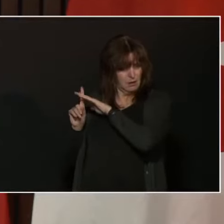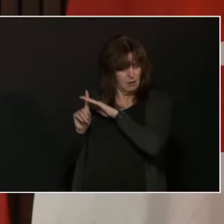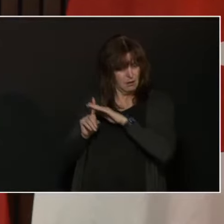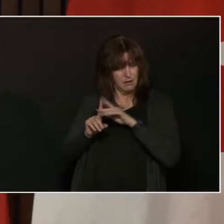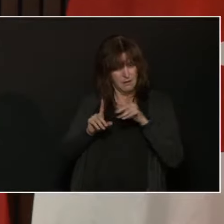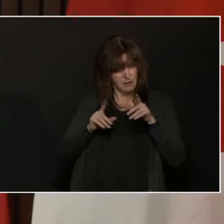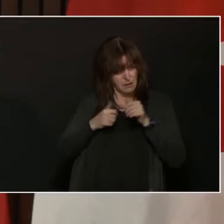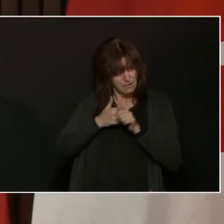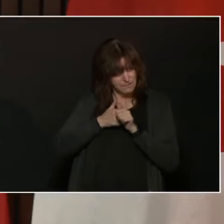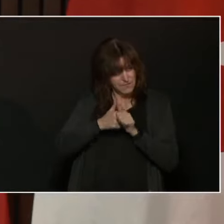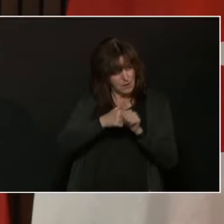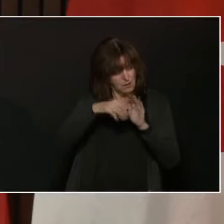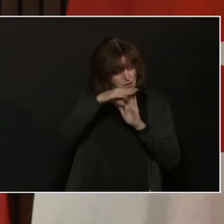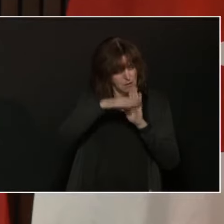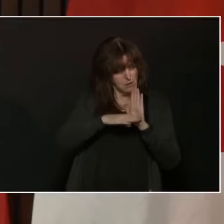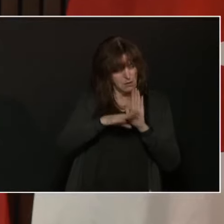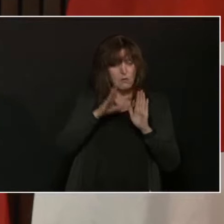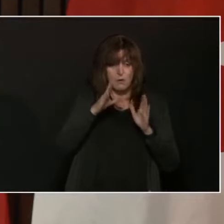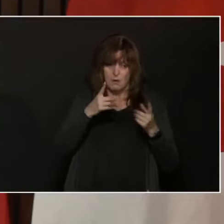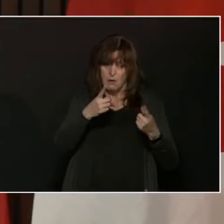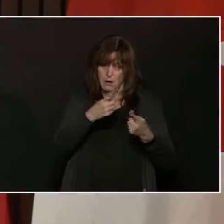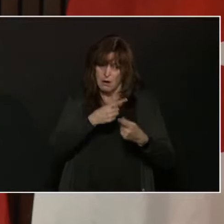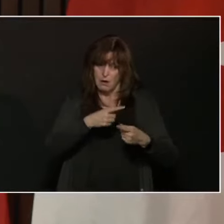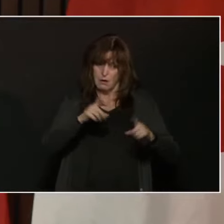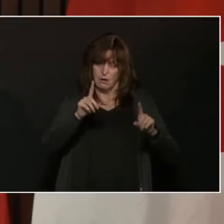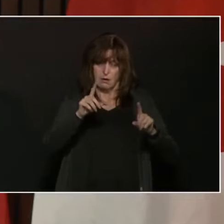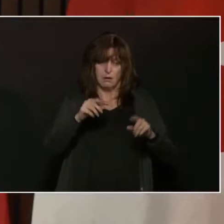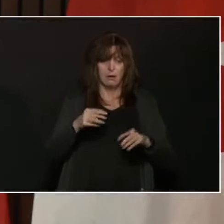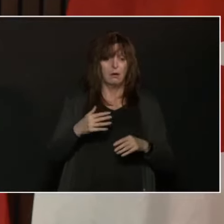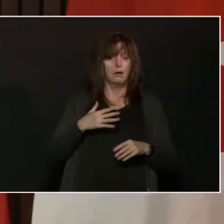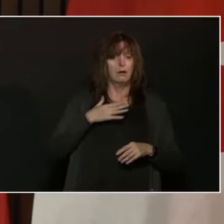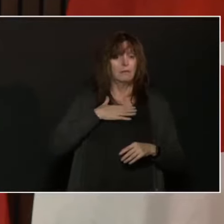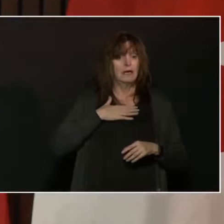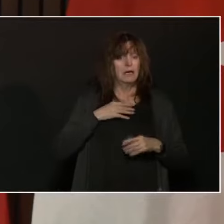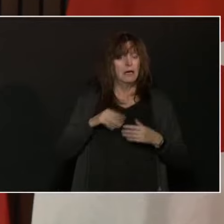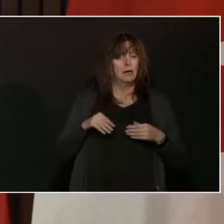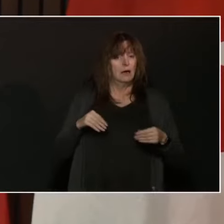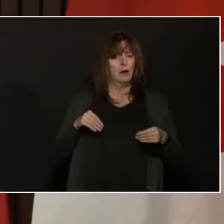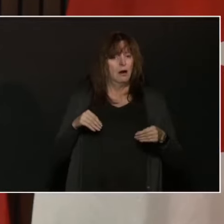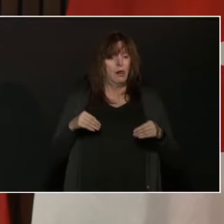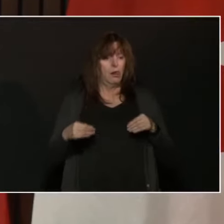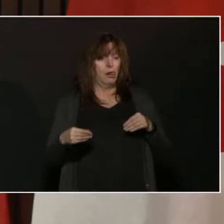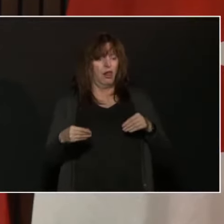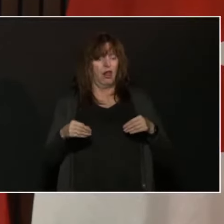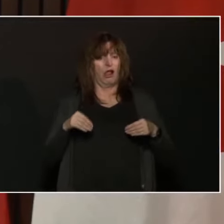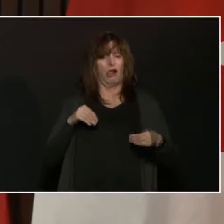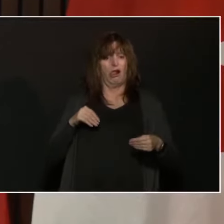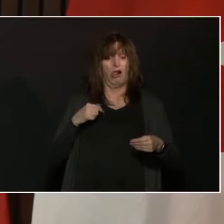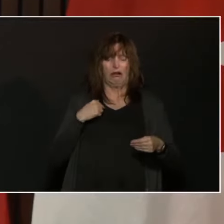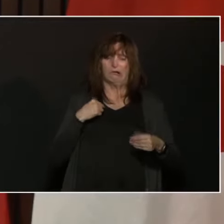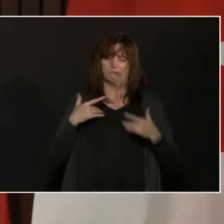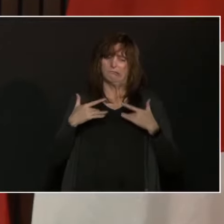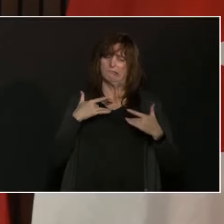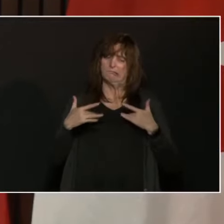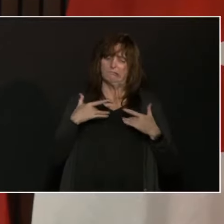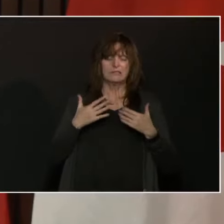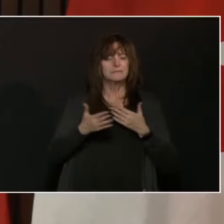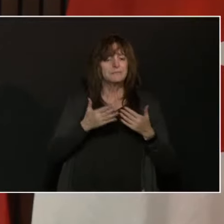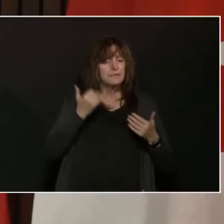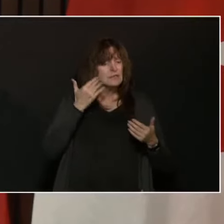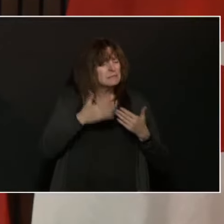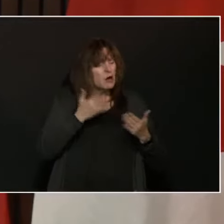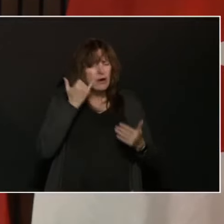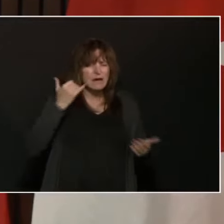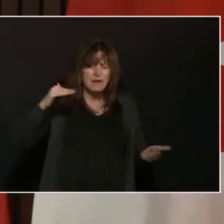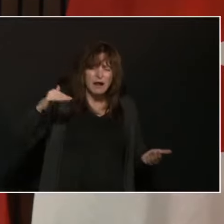about relaxing them as we see the increasing prevalence, even if the numbers are low. As the prevalence of the new variant of concern